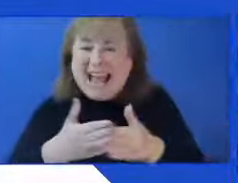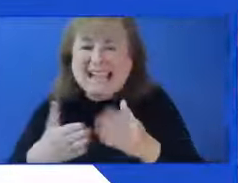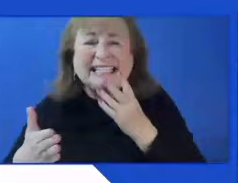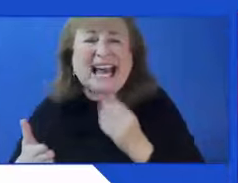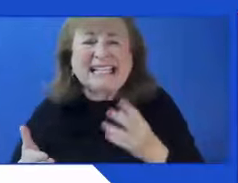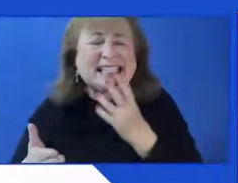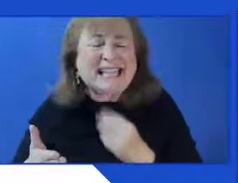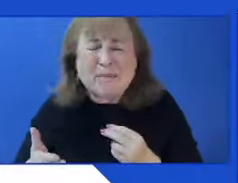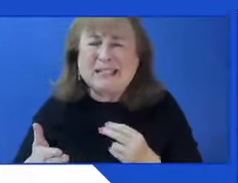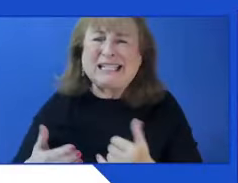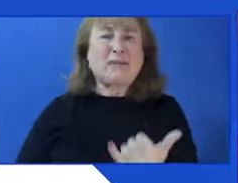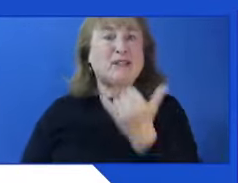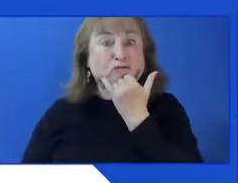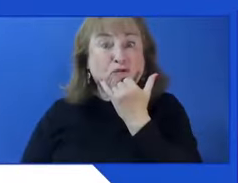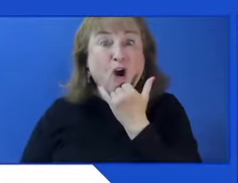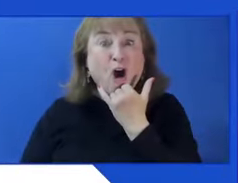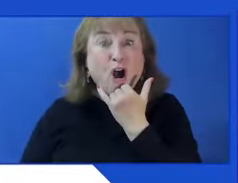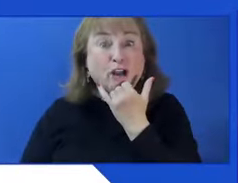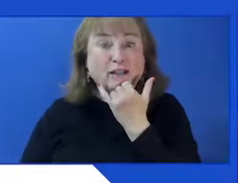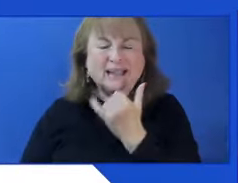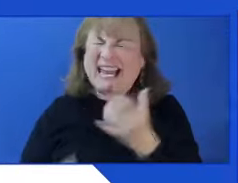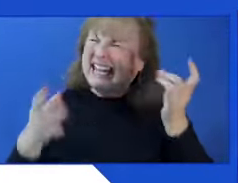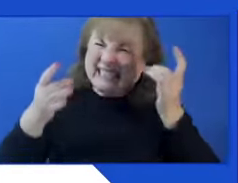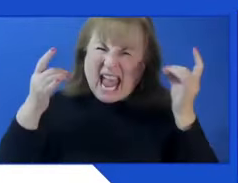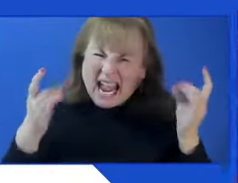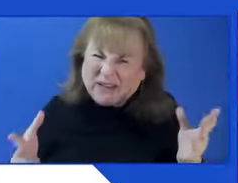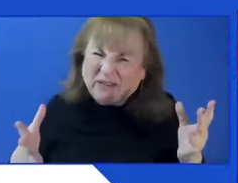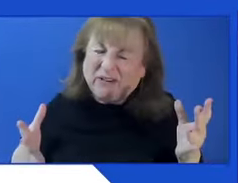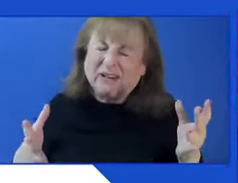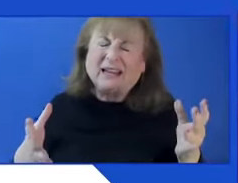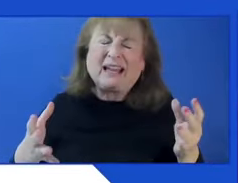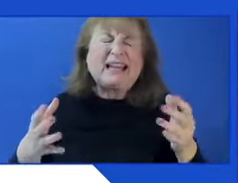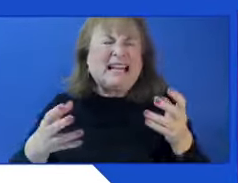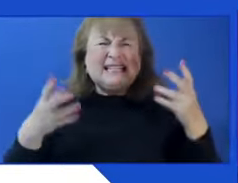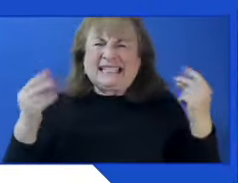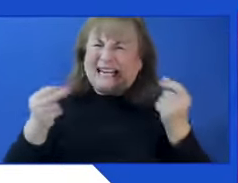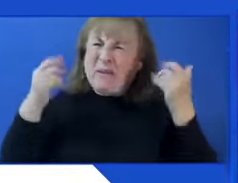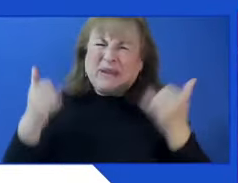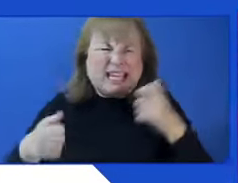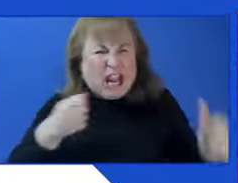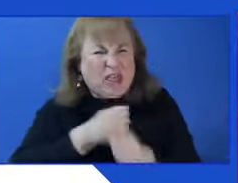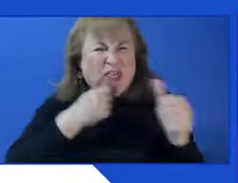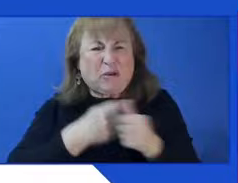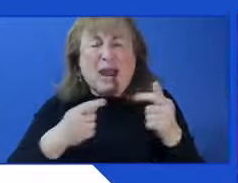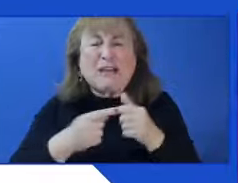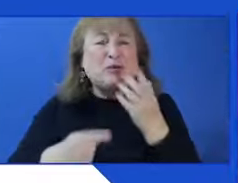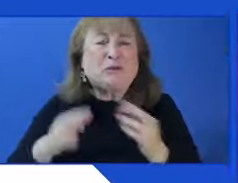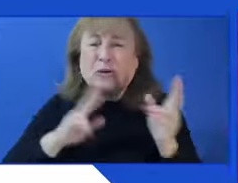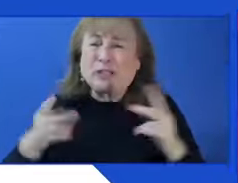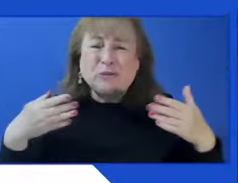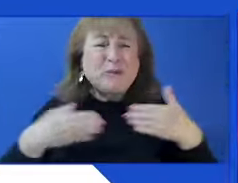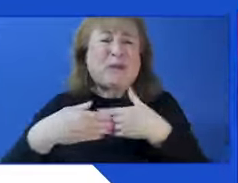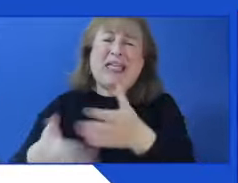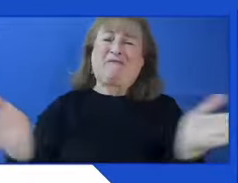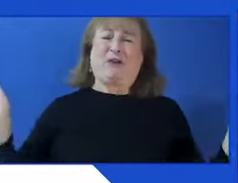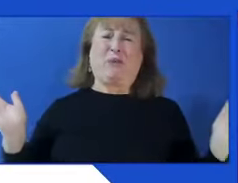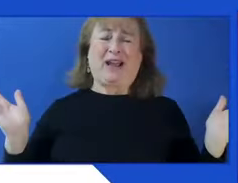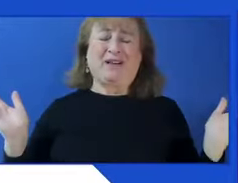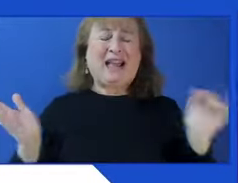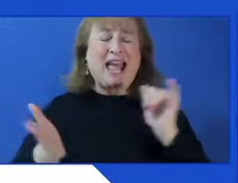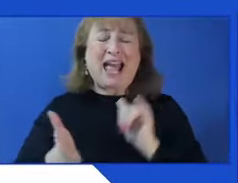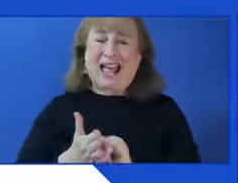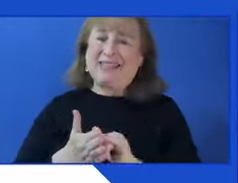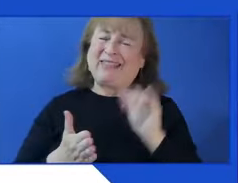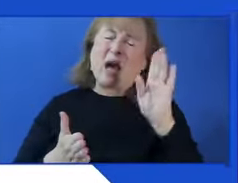Anti-Semitism is wrong. It is hateful. It is an immediate threat to Jews everywhere. And that alone would